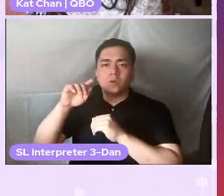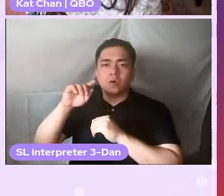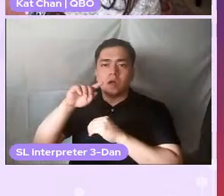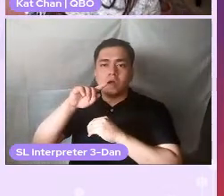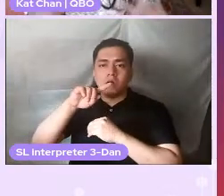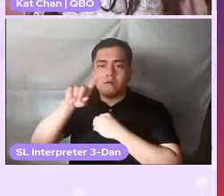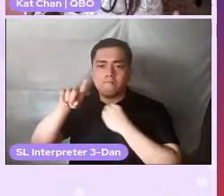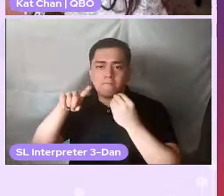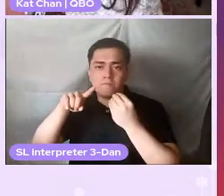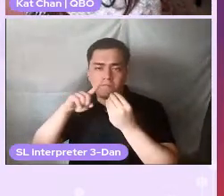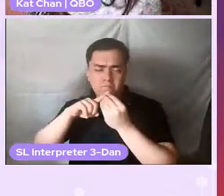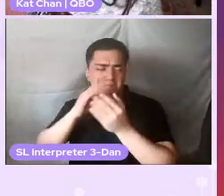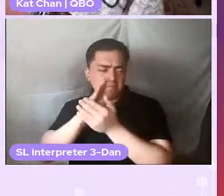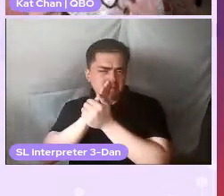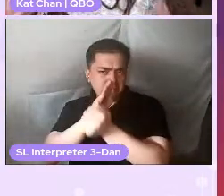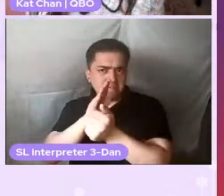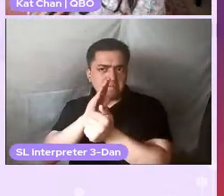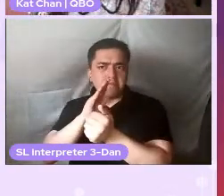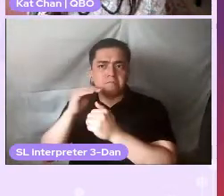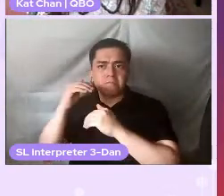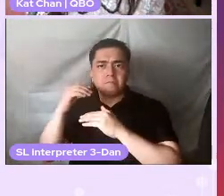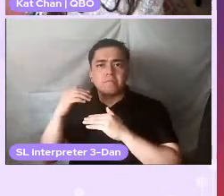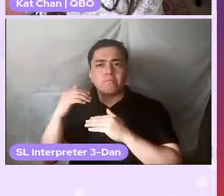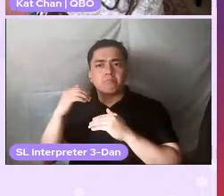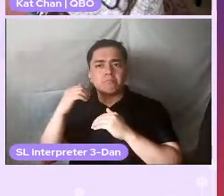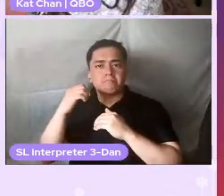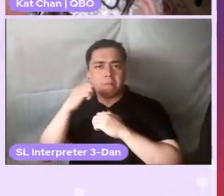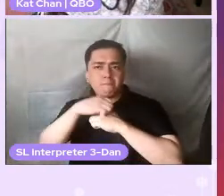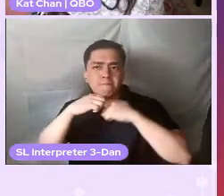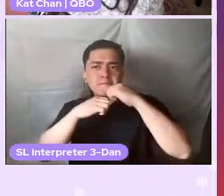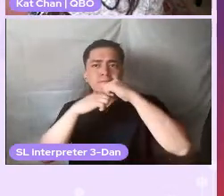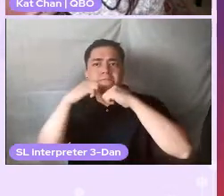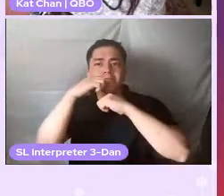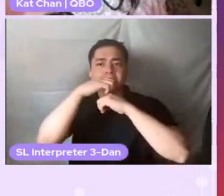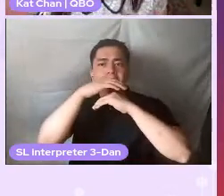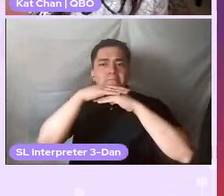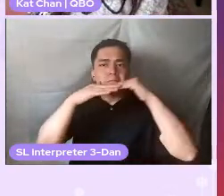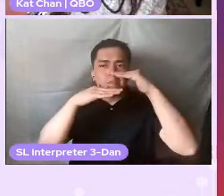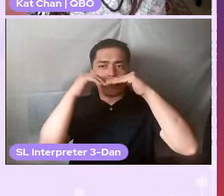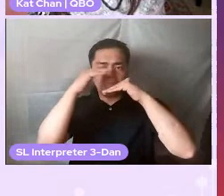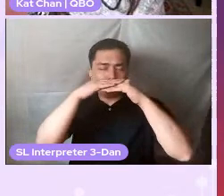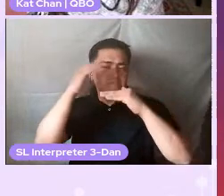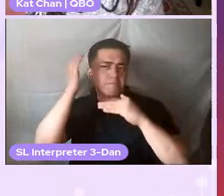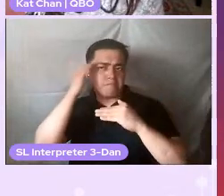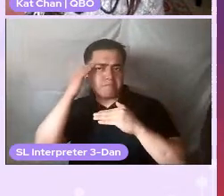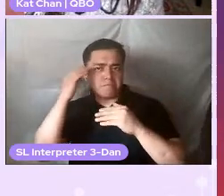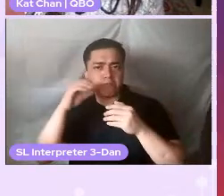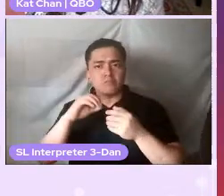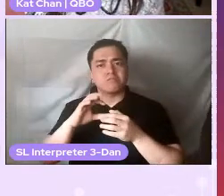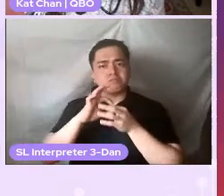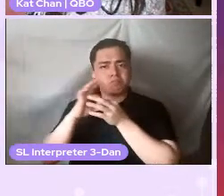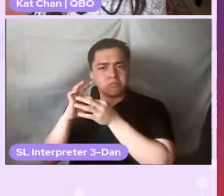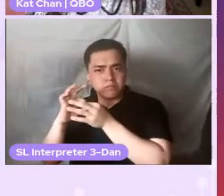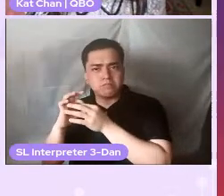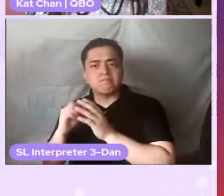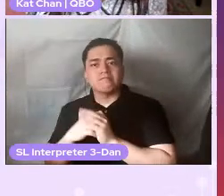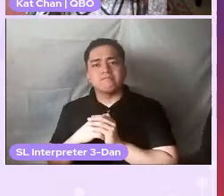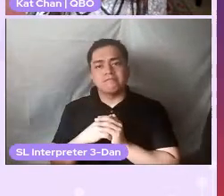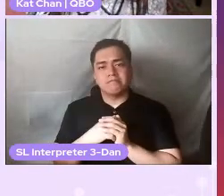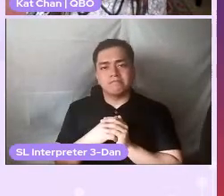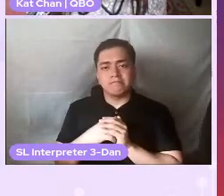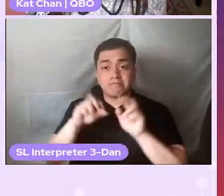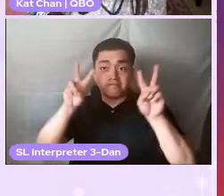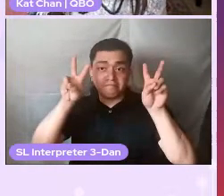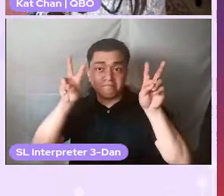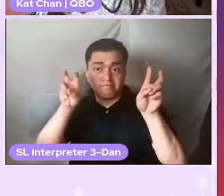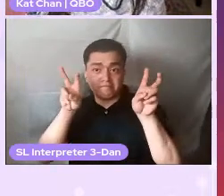this field, building their network, building their knowledge, and also, most importantly, getting them investors. No? One thing that